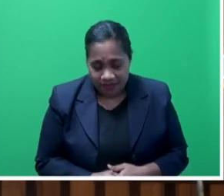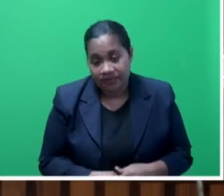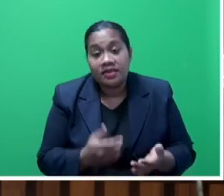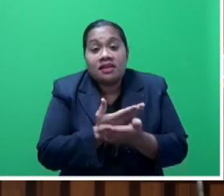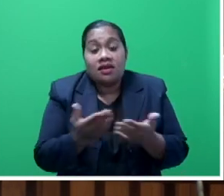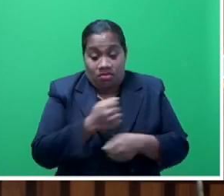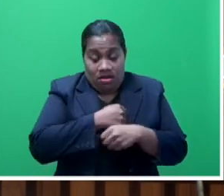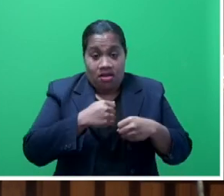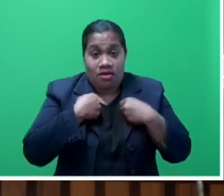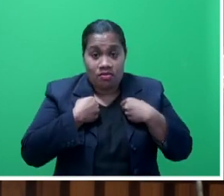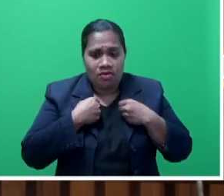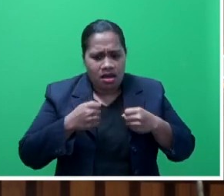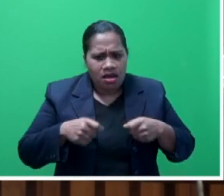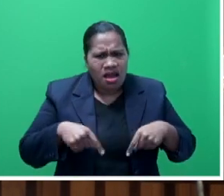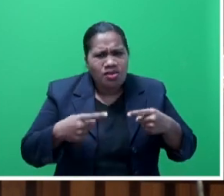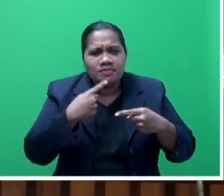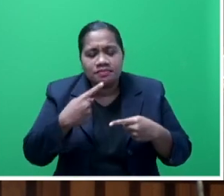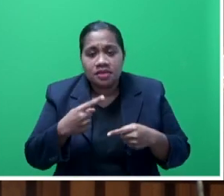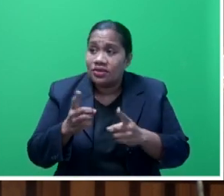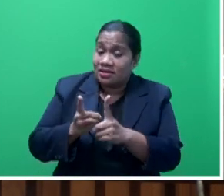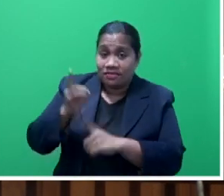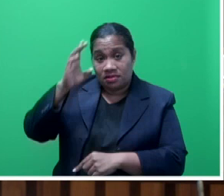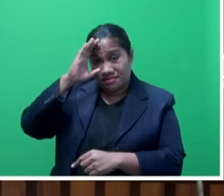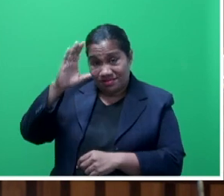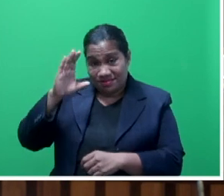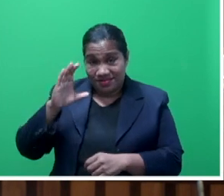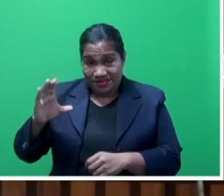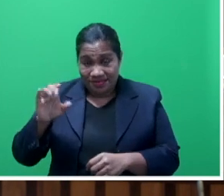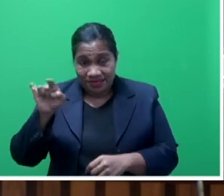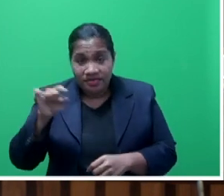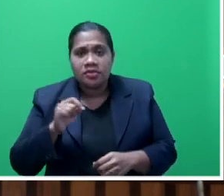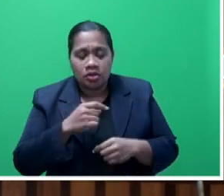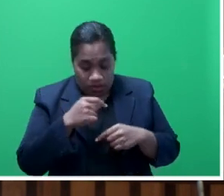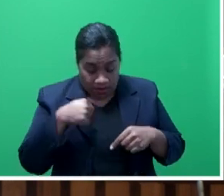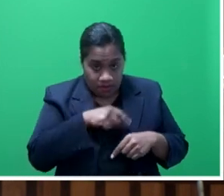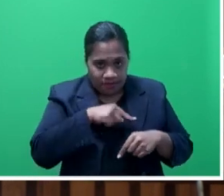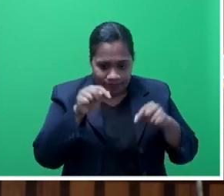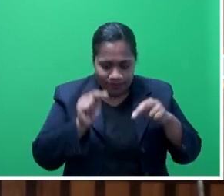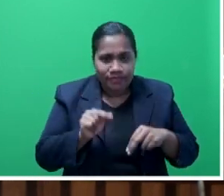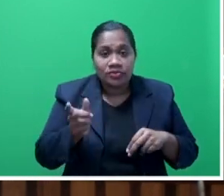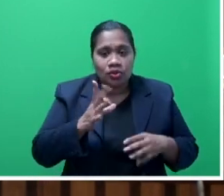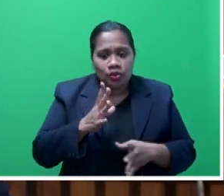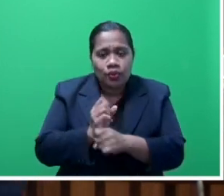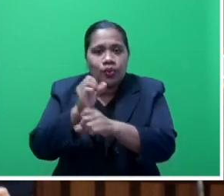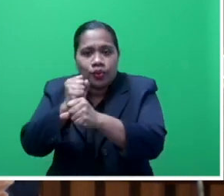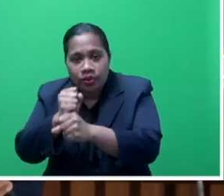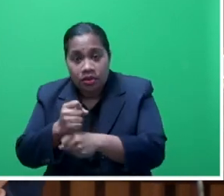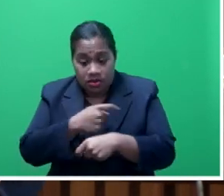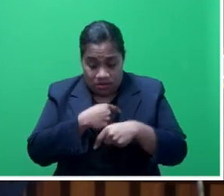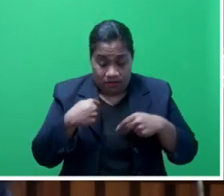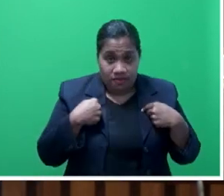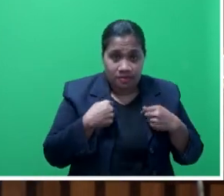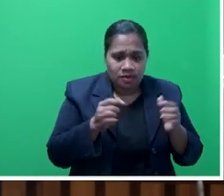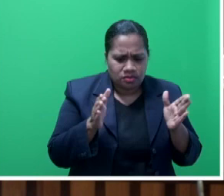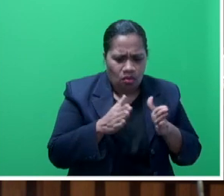argument is that as a developing country, as a post-colonized state, that we need to play catch-up. If we, as a small